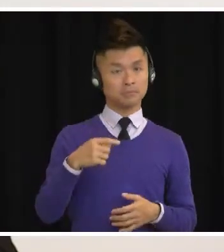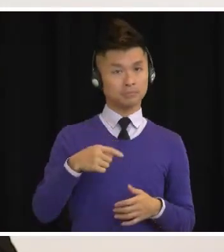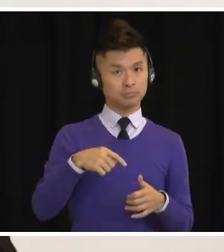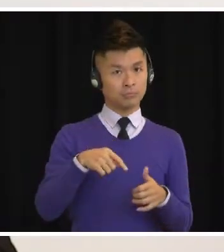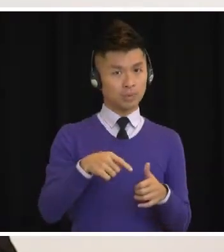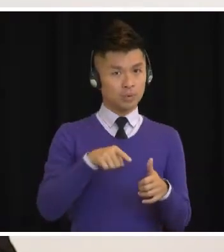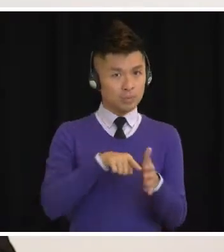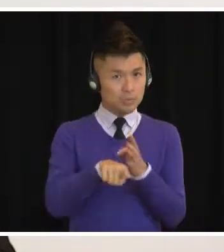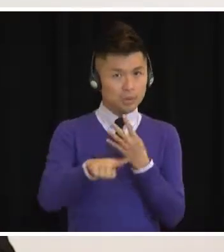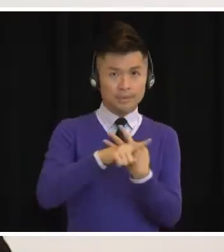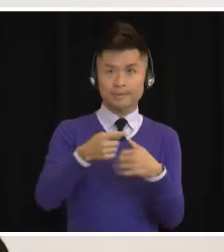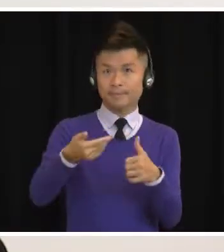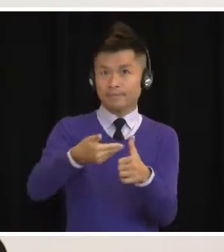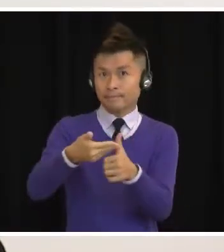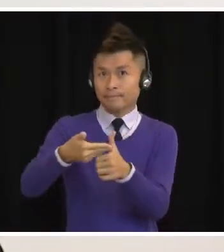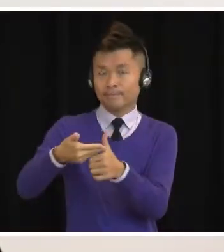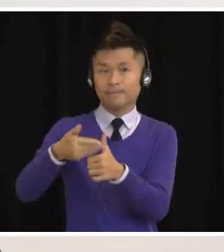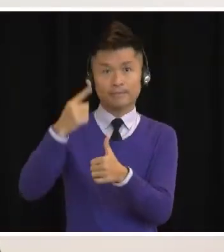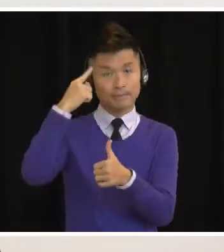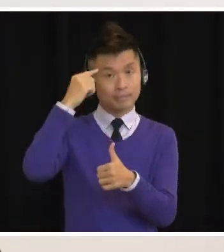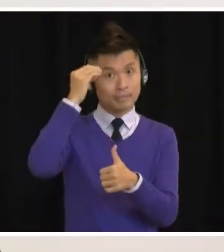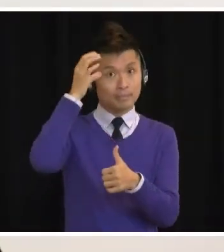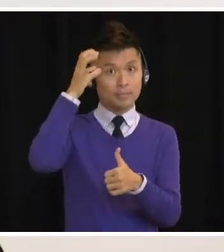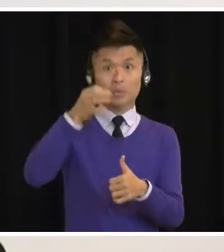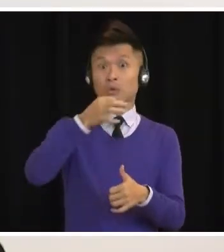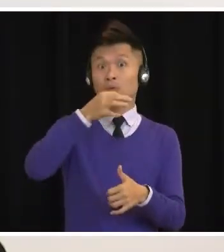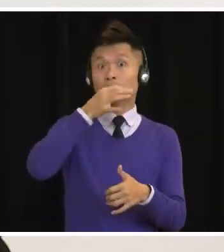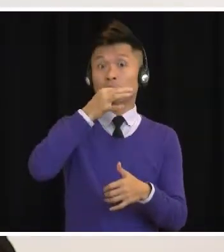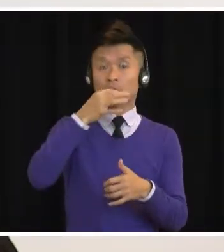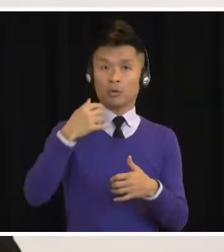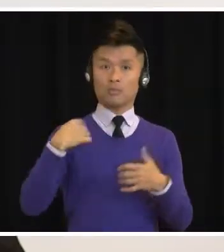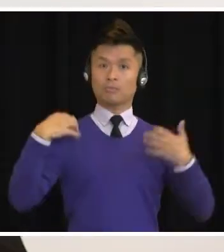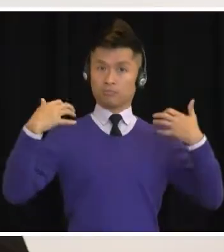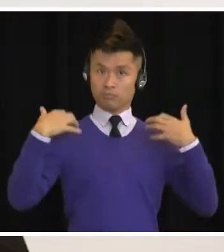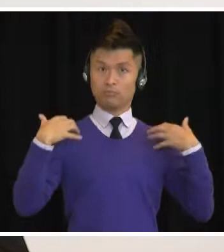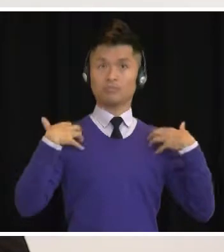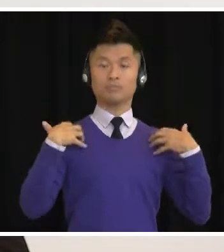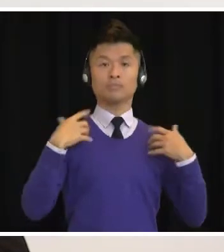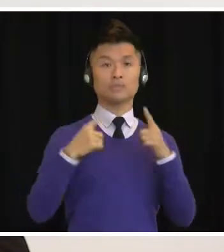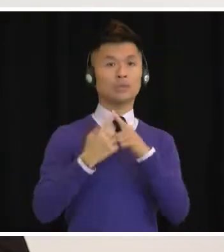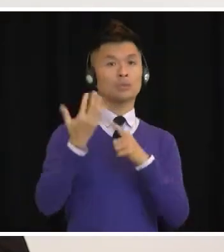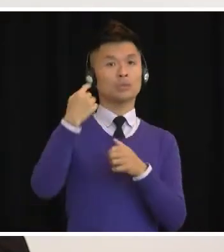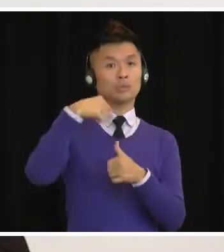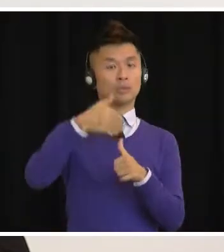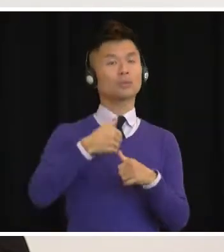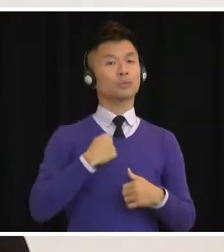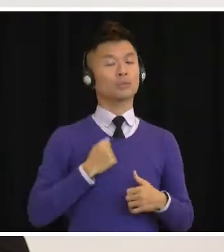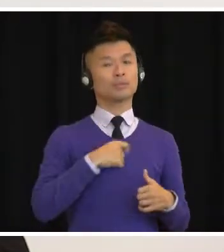a result of such training, if they have it at all?